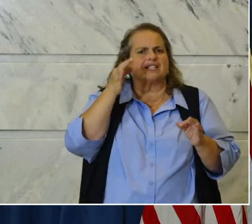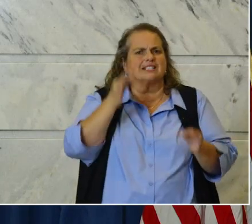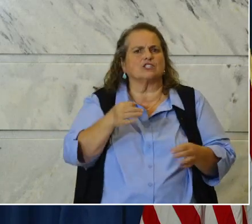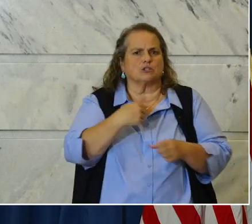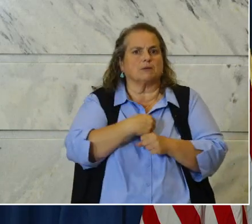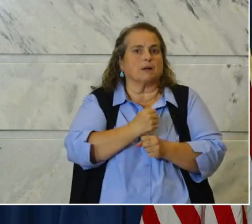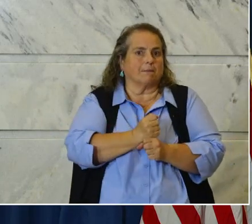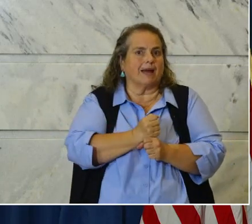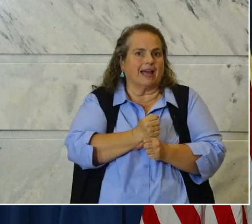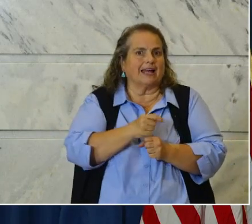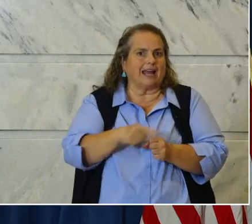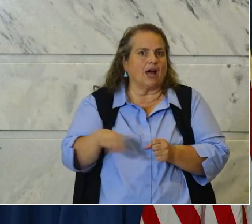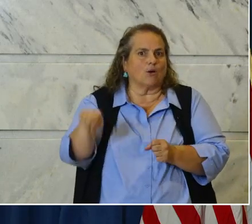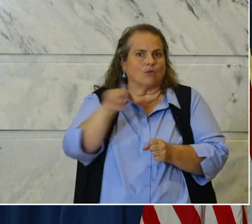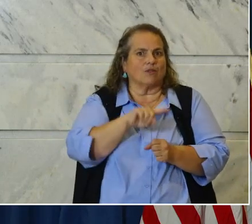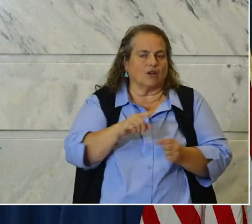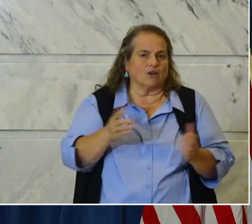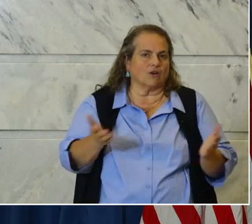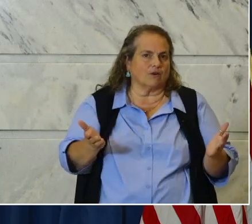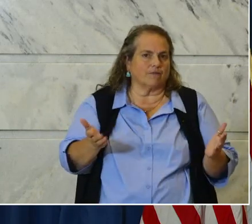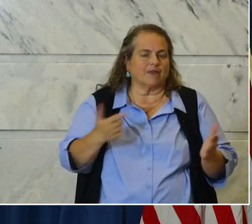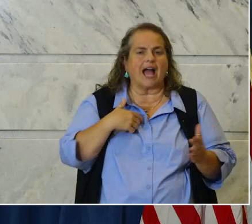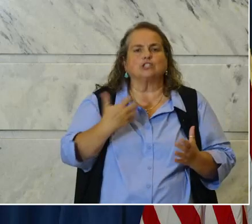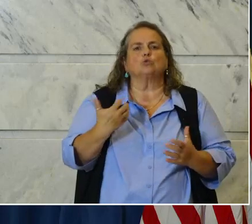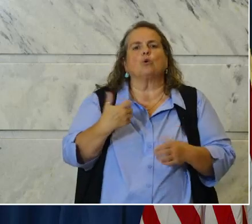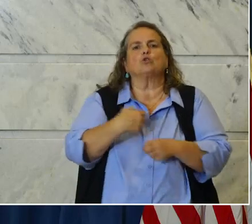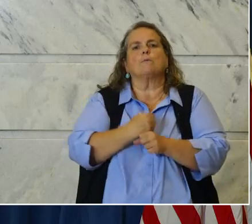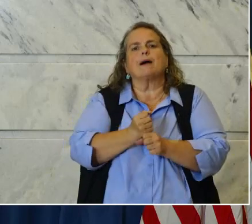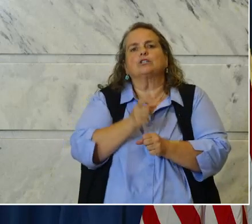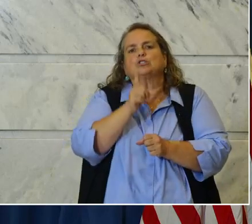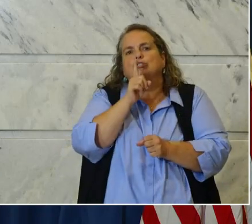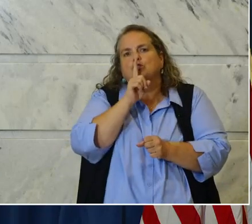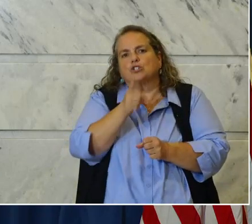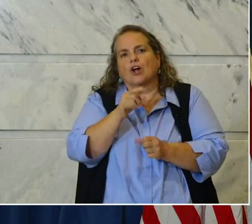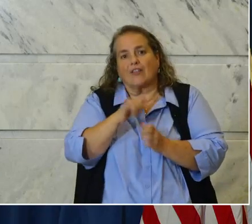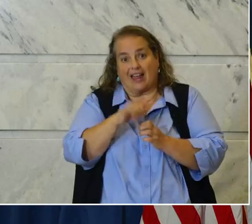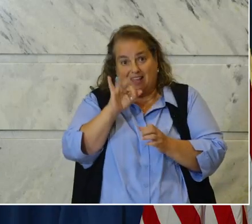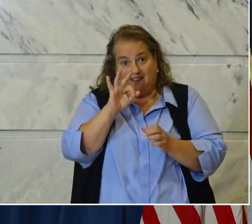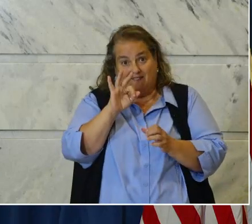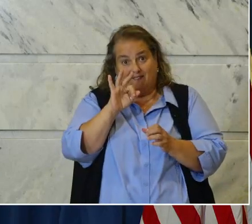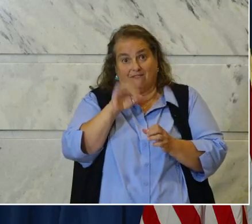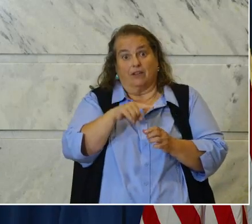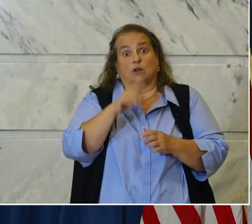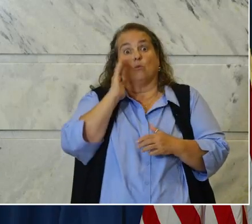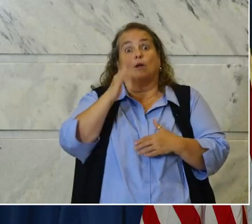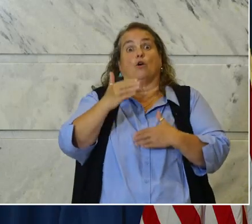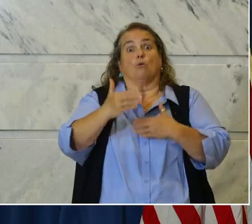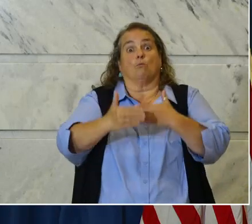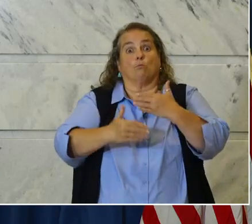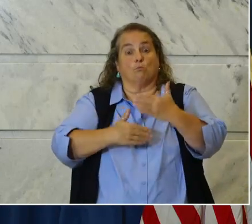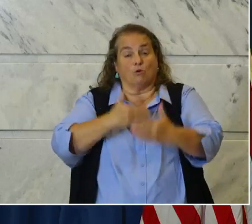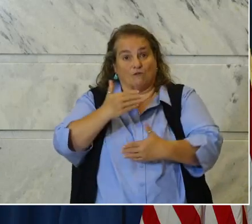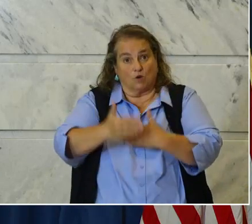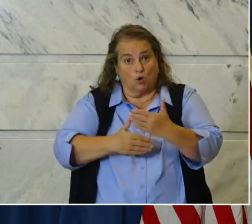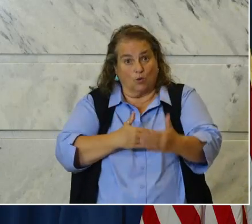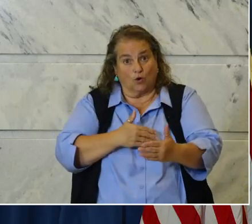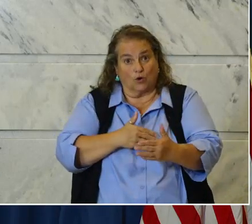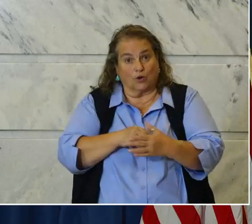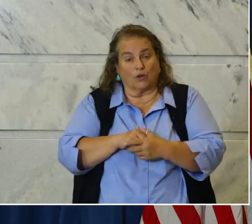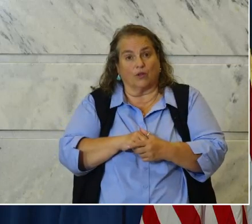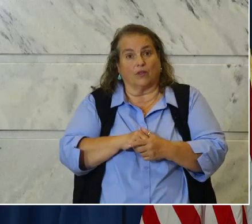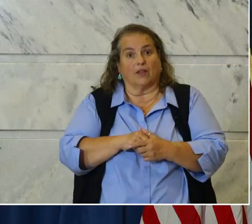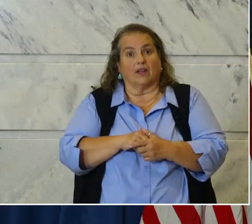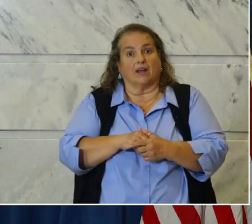there. I just want to make sure that if these things are going to move forward, and